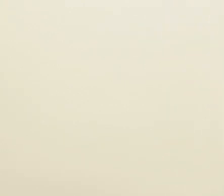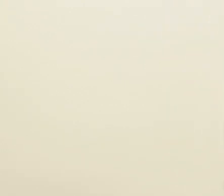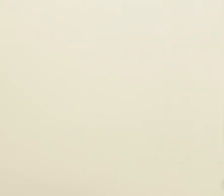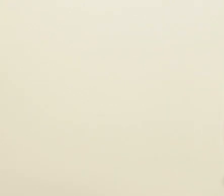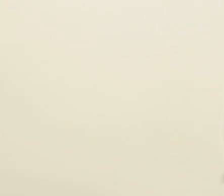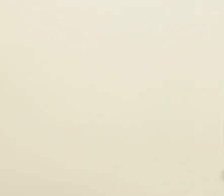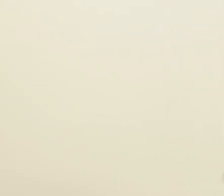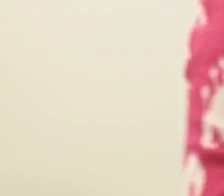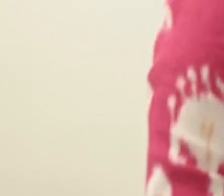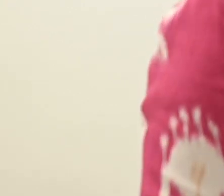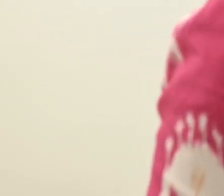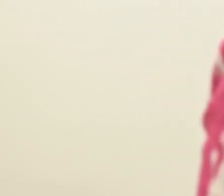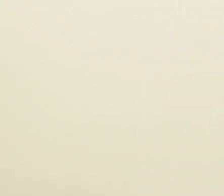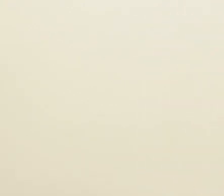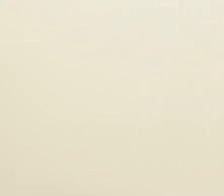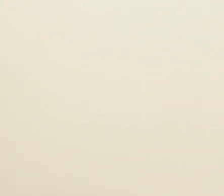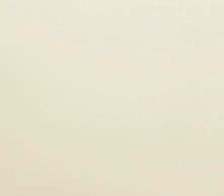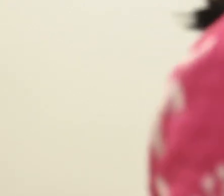O.